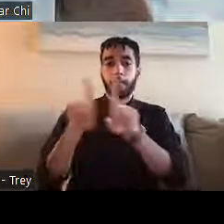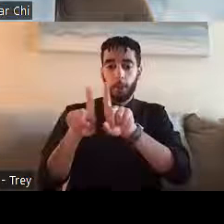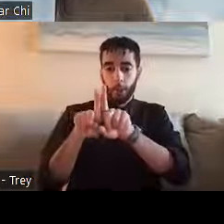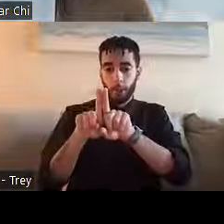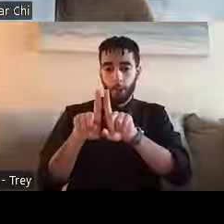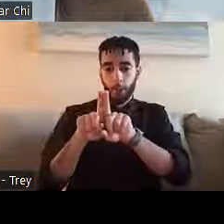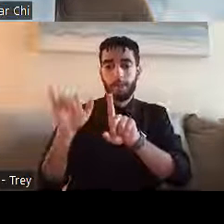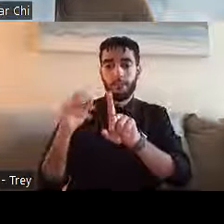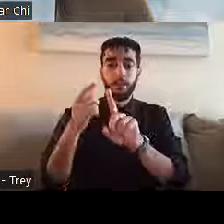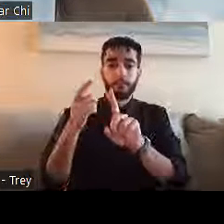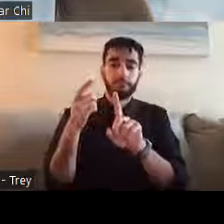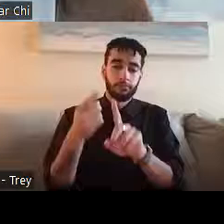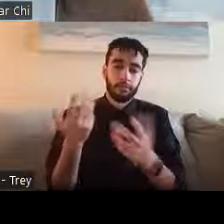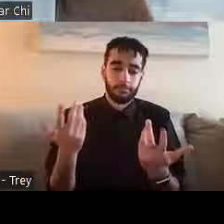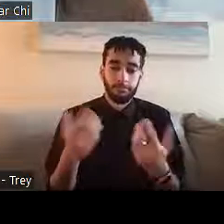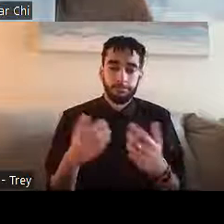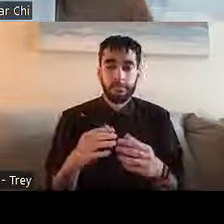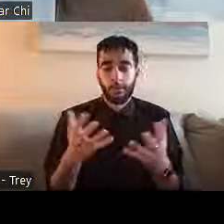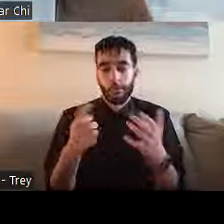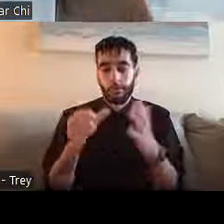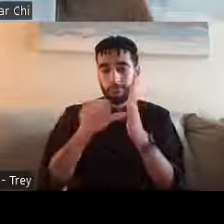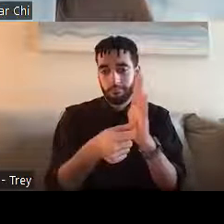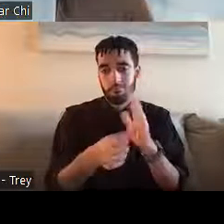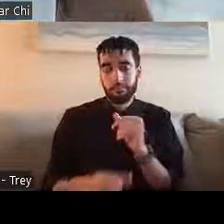out. Next slide, please.